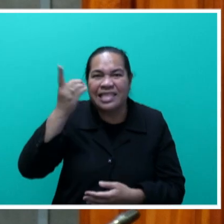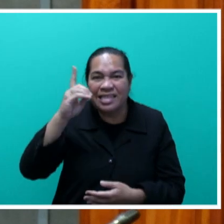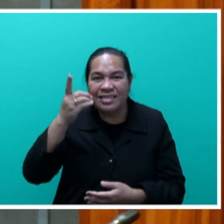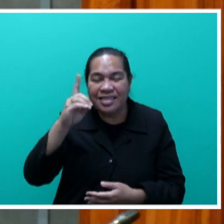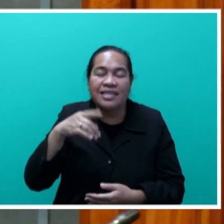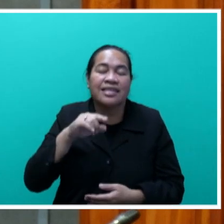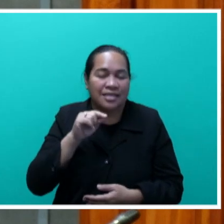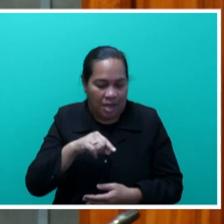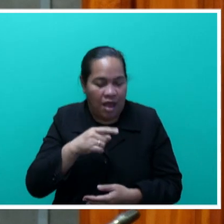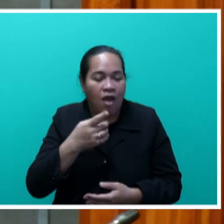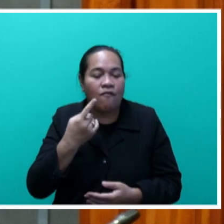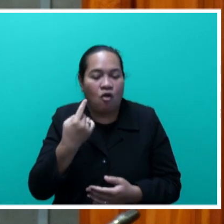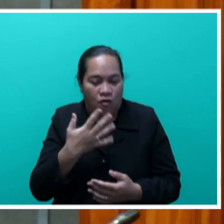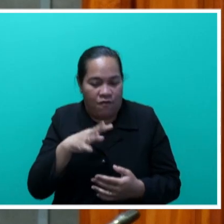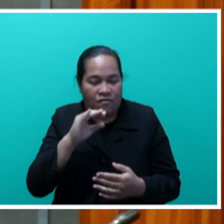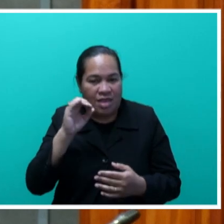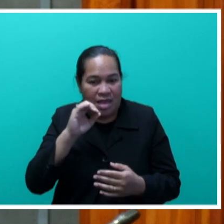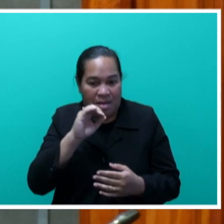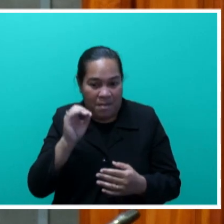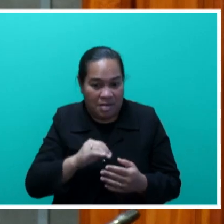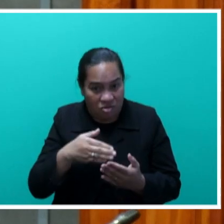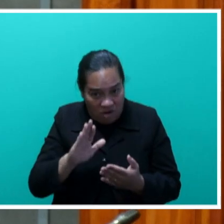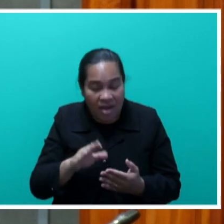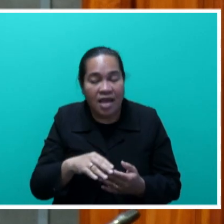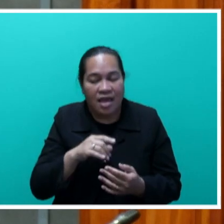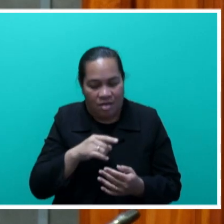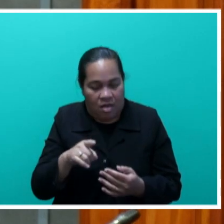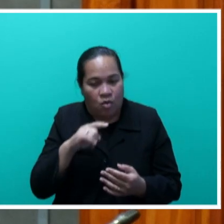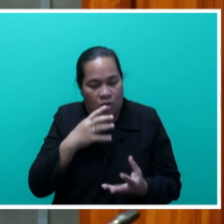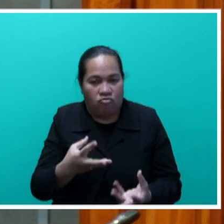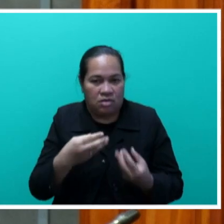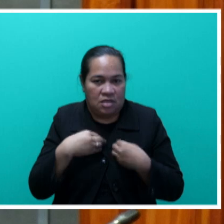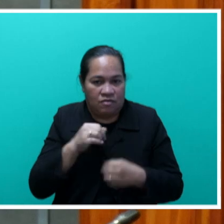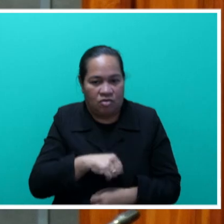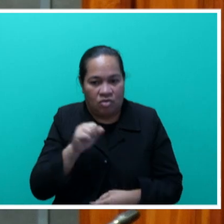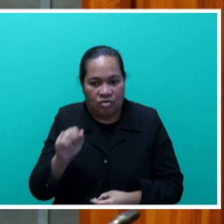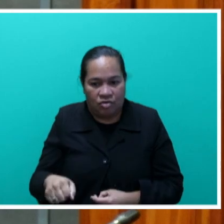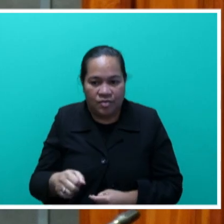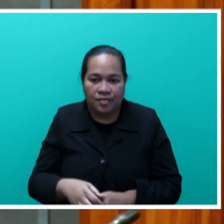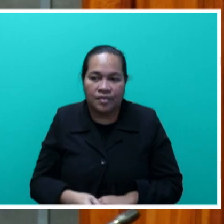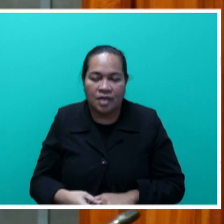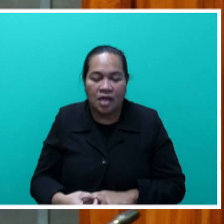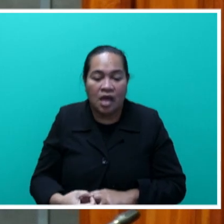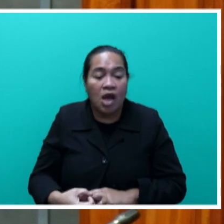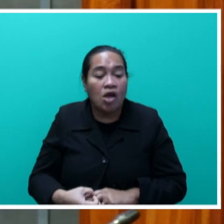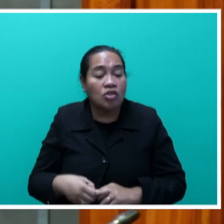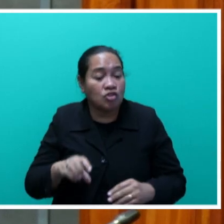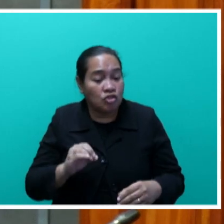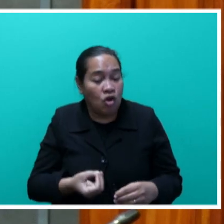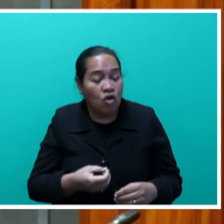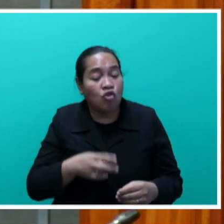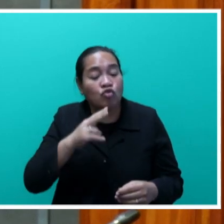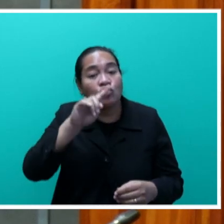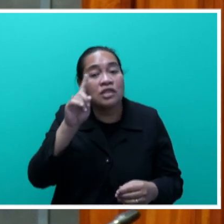The scheme will be extended to TVET students at diploma level, and the revised hardship assistance scheme initiative to pay allowance of